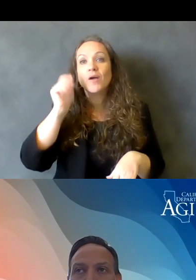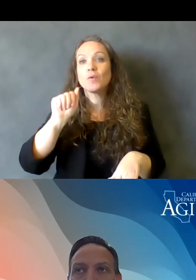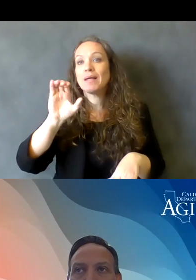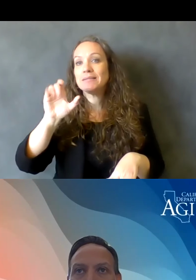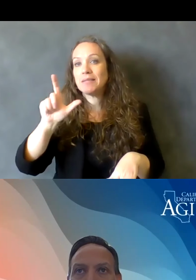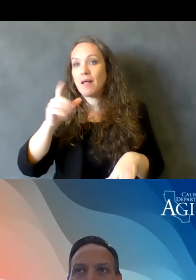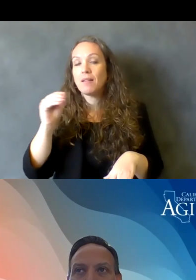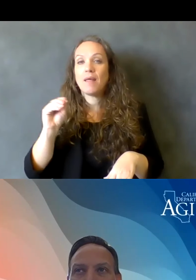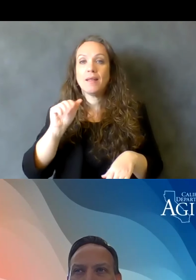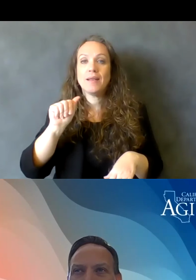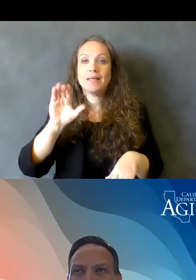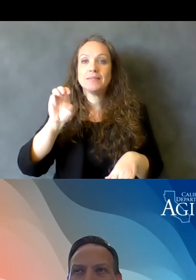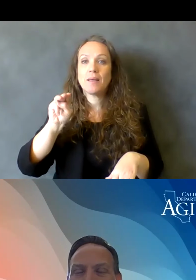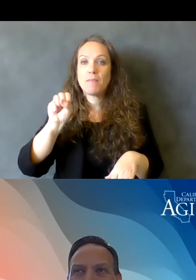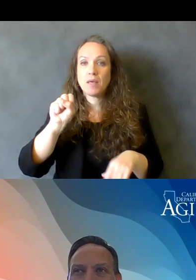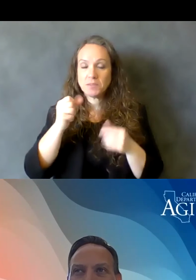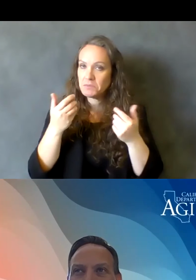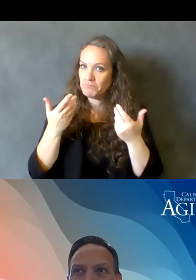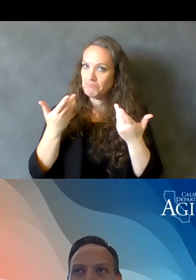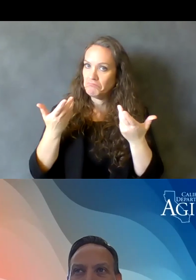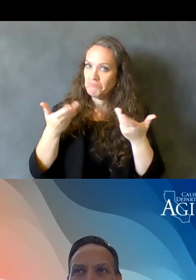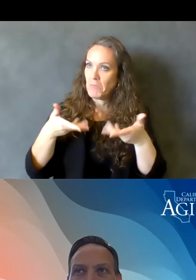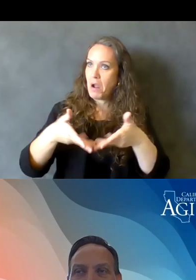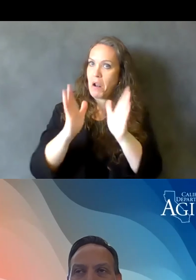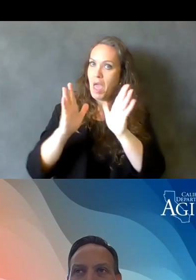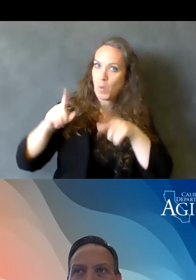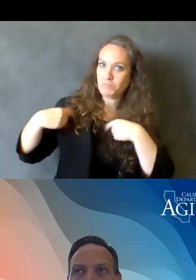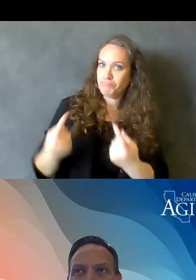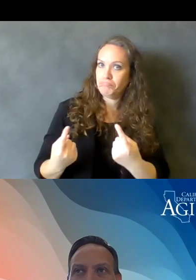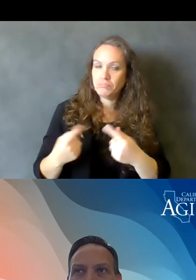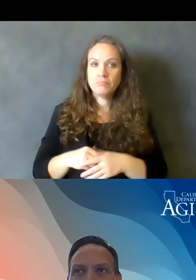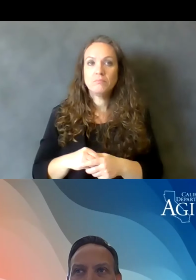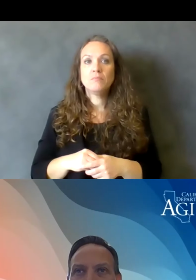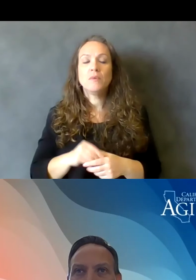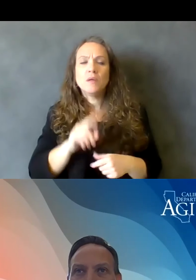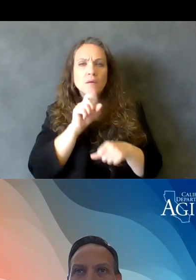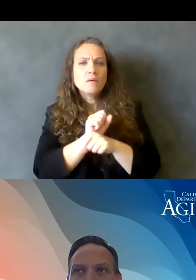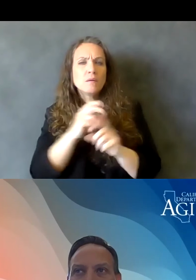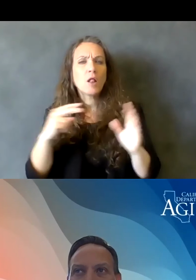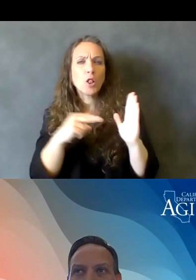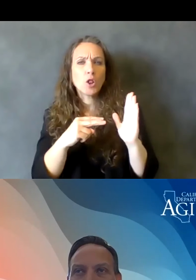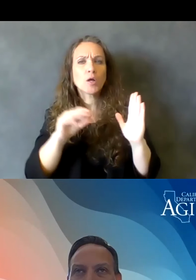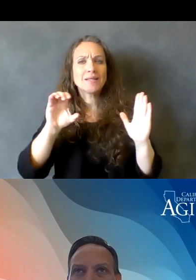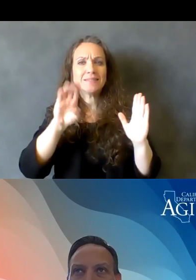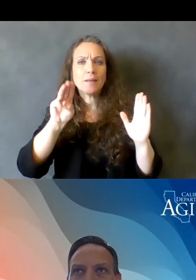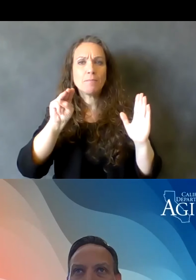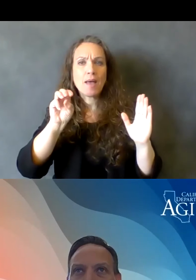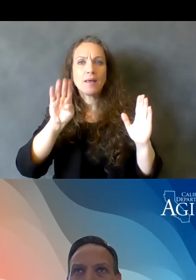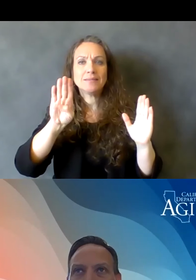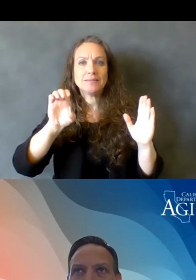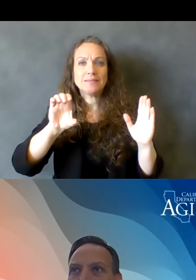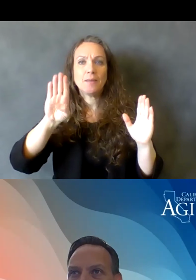allowed. So yeah, if you have the time, yeah, definitely take a look at the CBAS guidance. The MSSP guidance